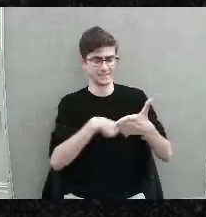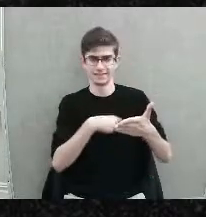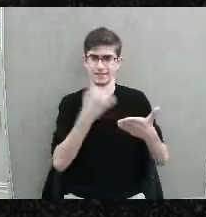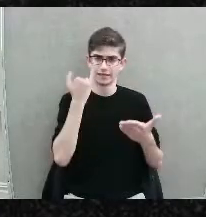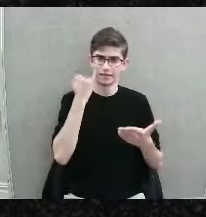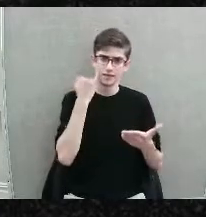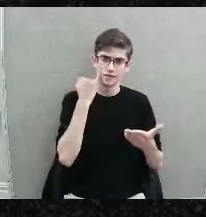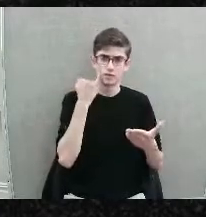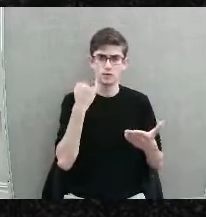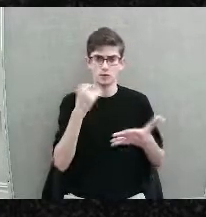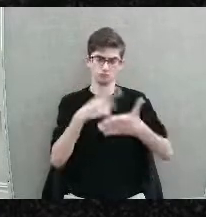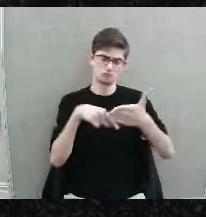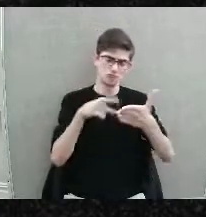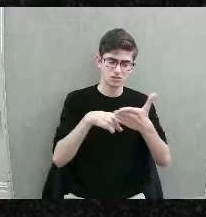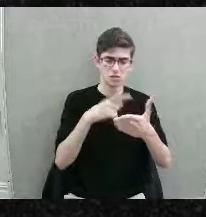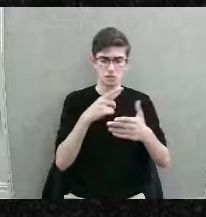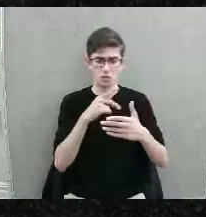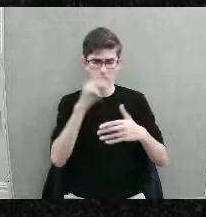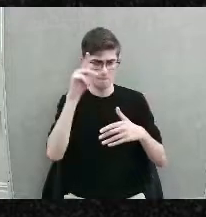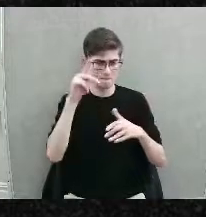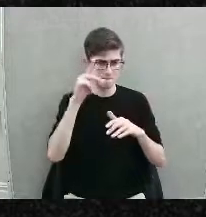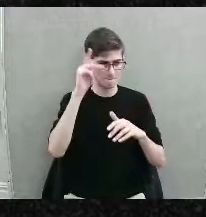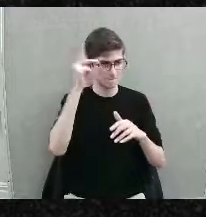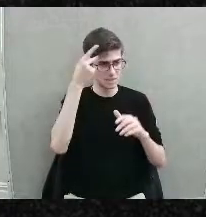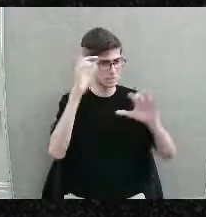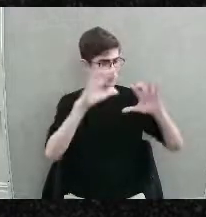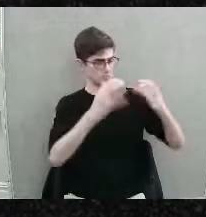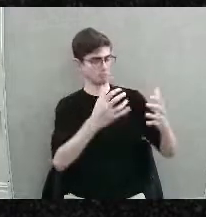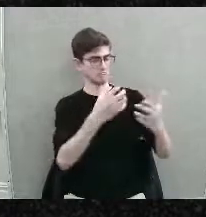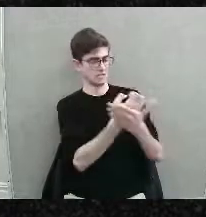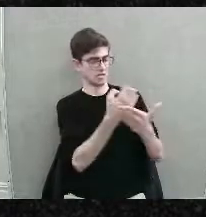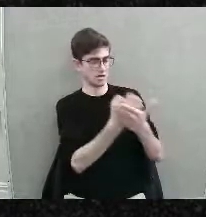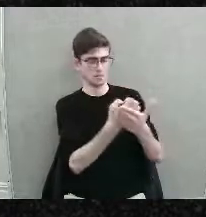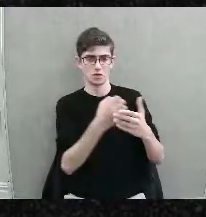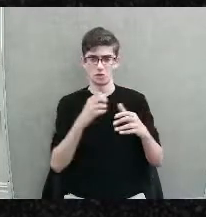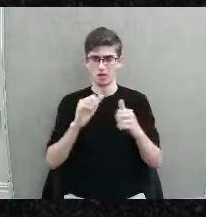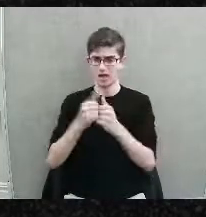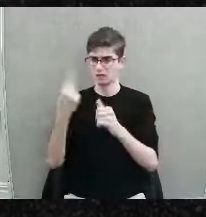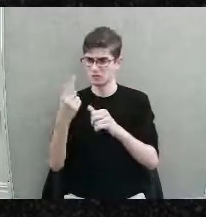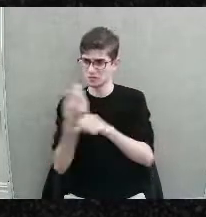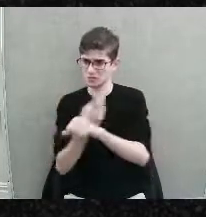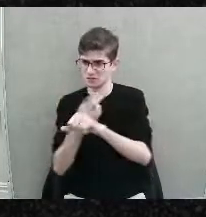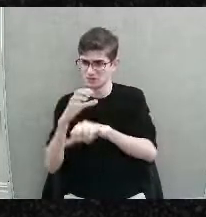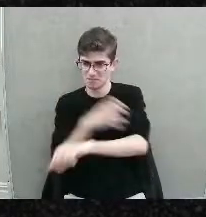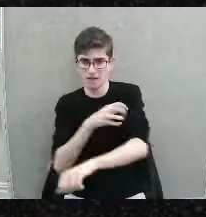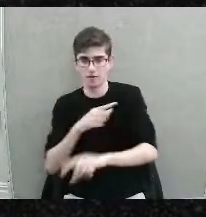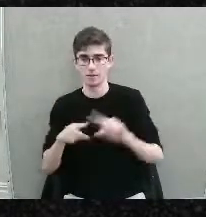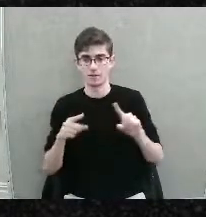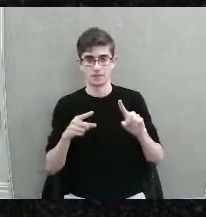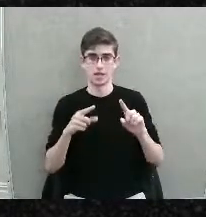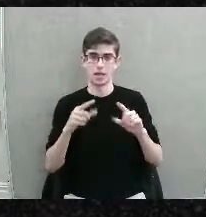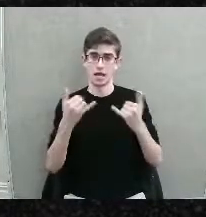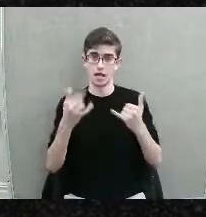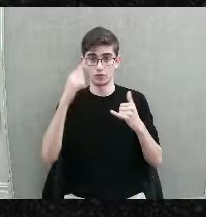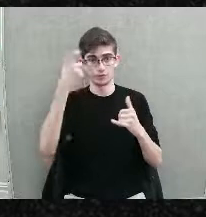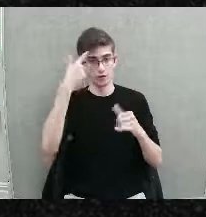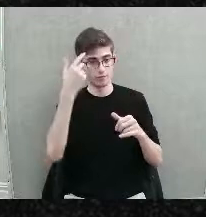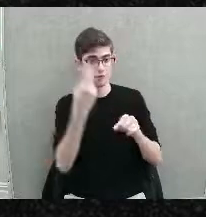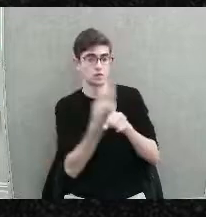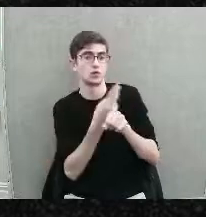particular political economies and practices of powers. But now it's been appropriated by the government and